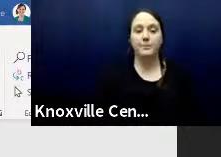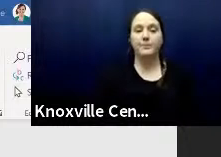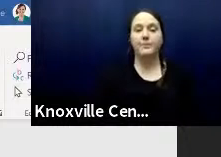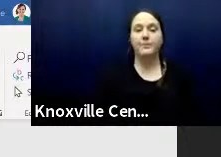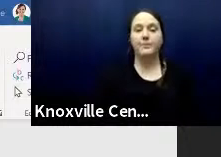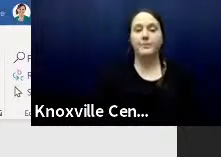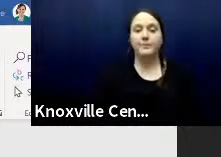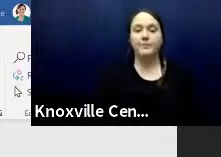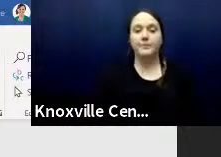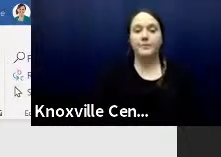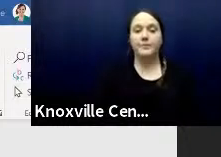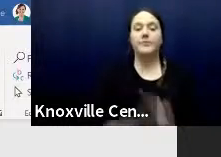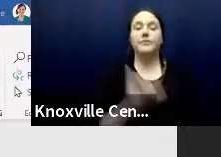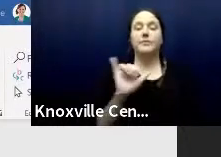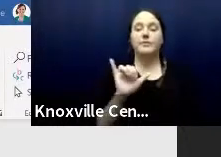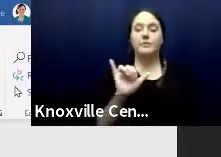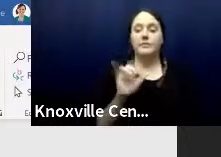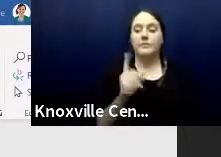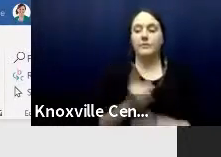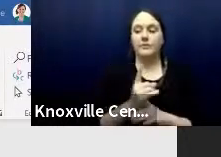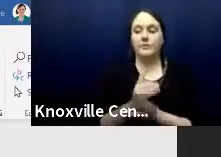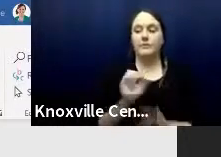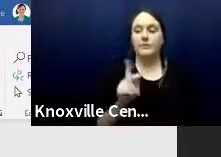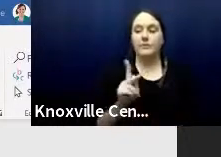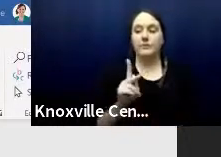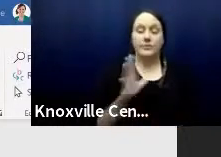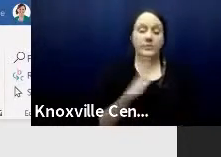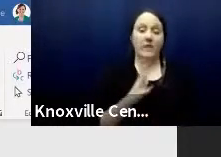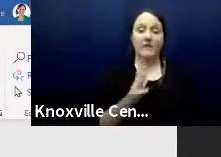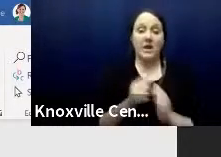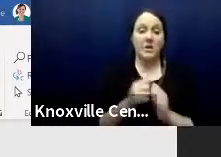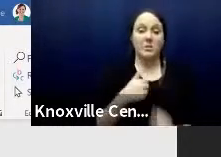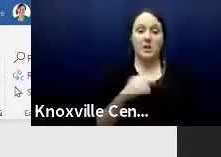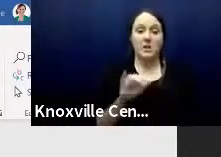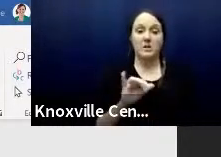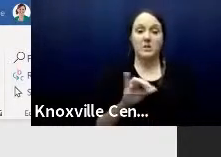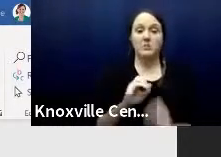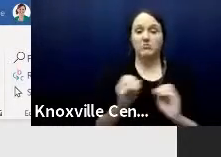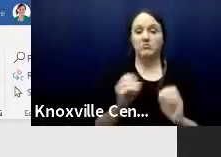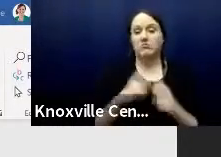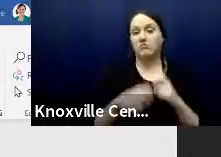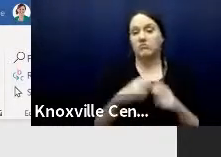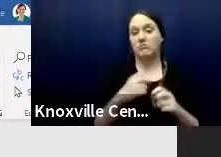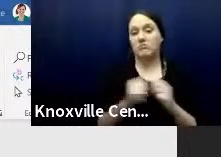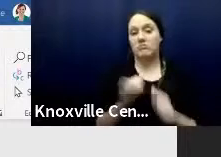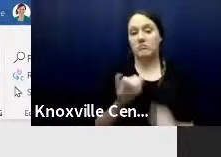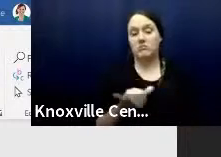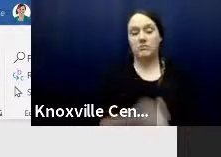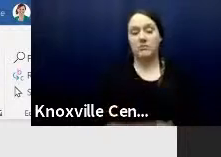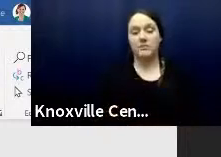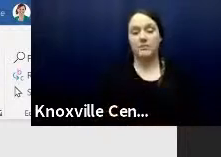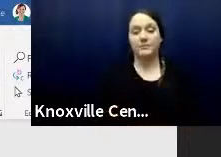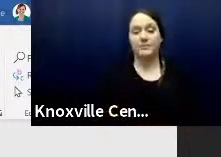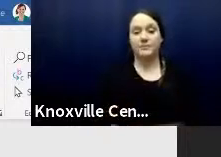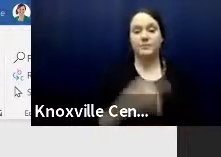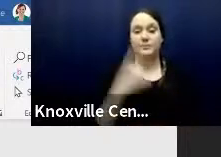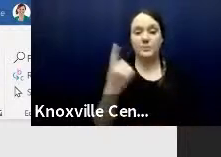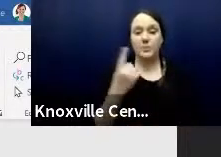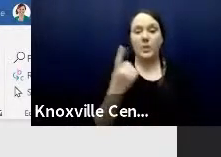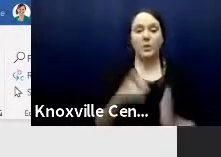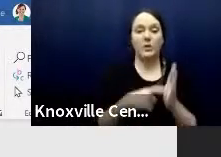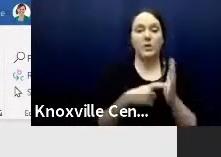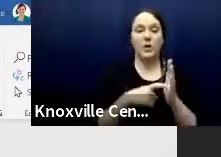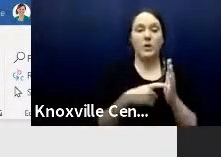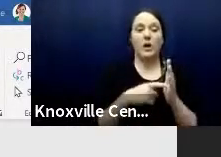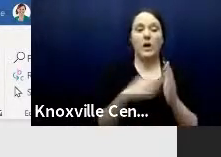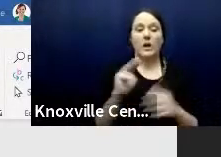Okay, I stand corrected, but that's fine with me too. I have no issue with us always having to go